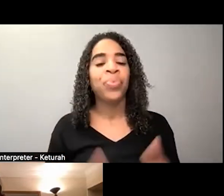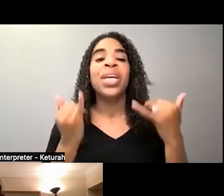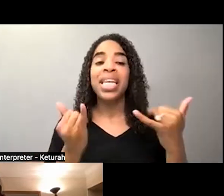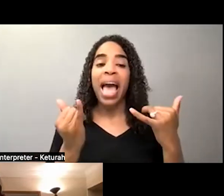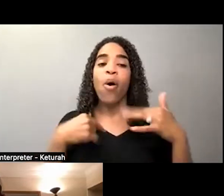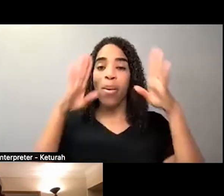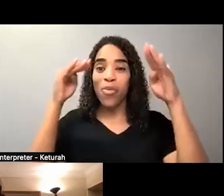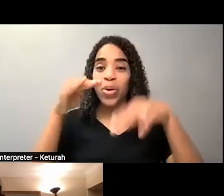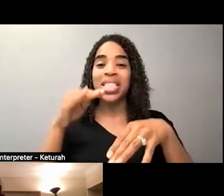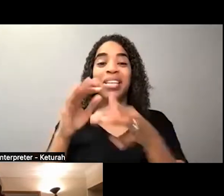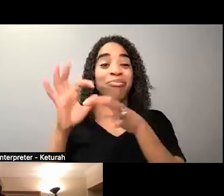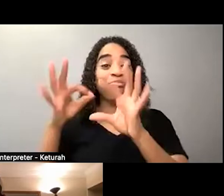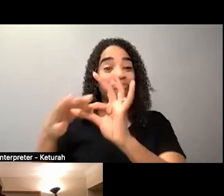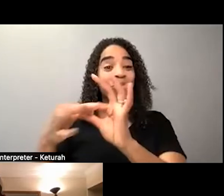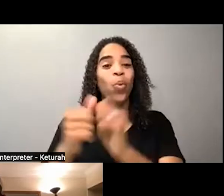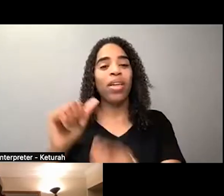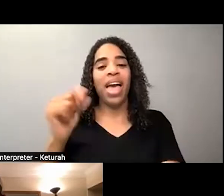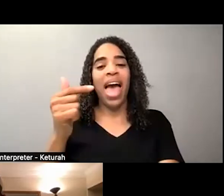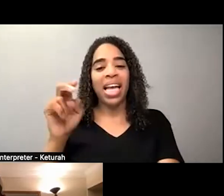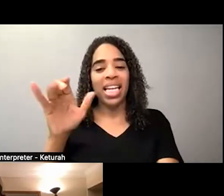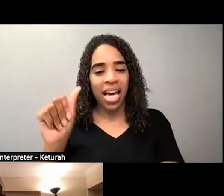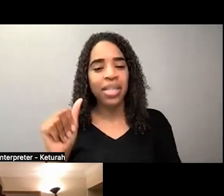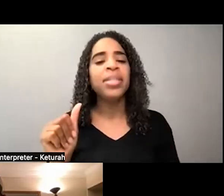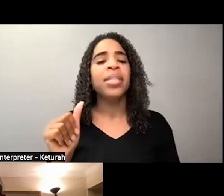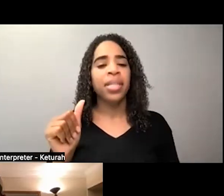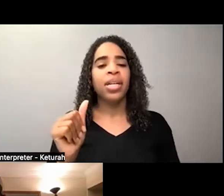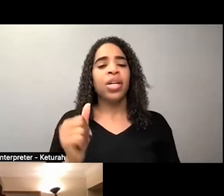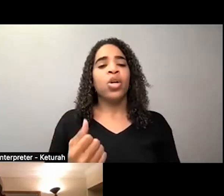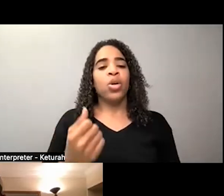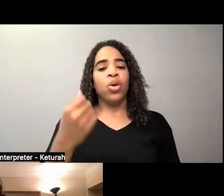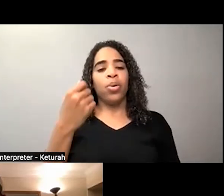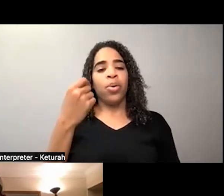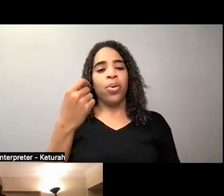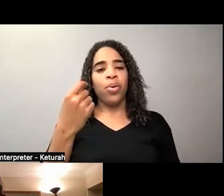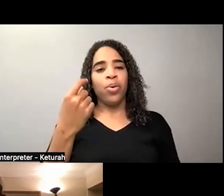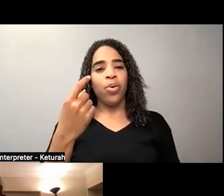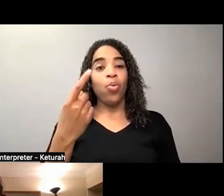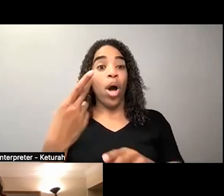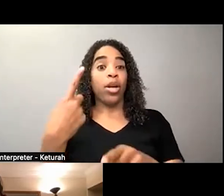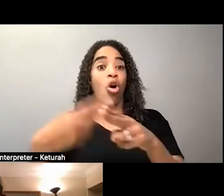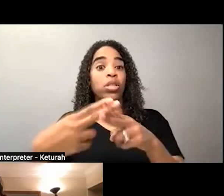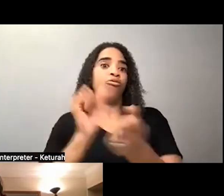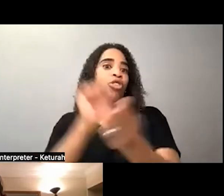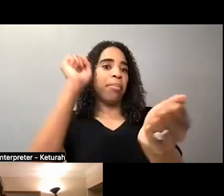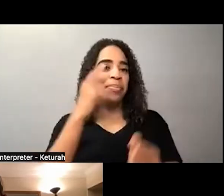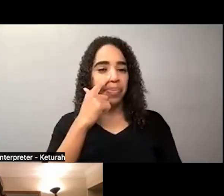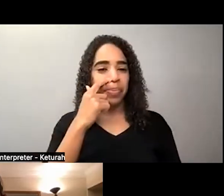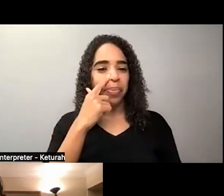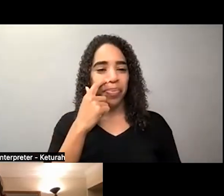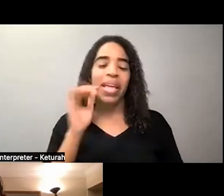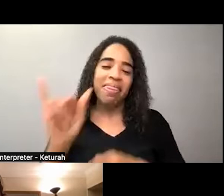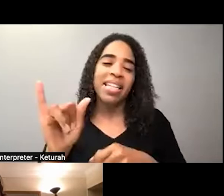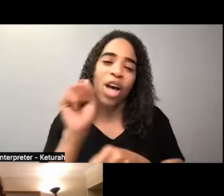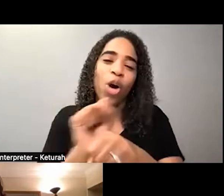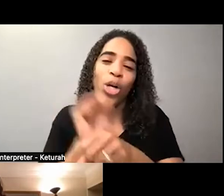with Agnia on a new feature-length documentary called Queendom. Great. Working title.